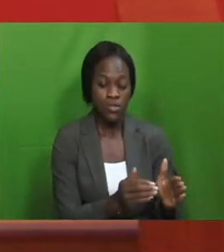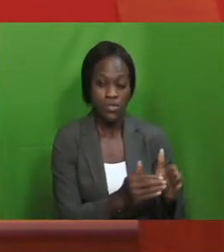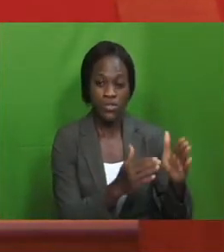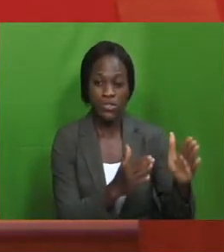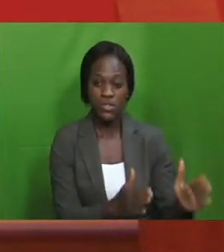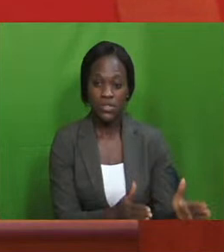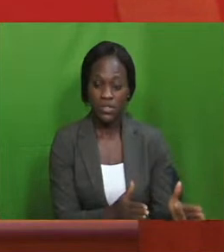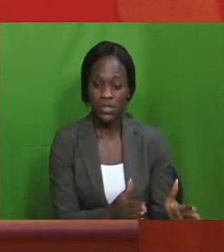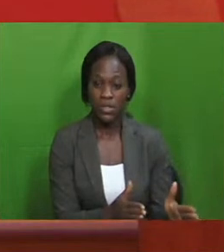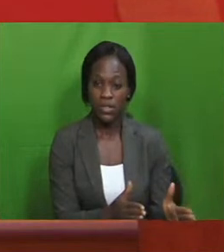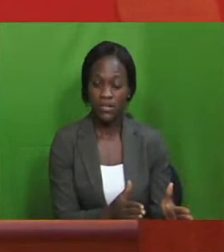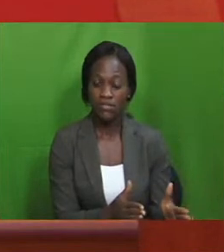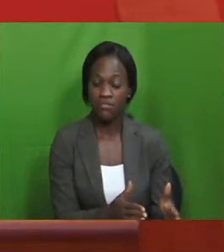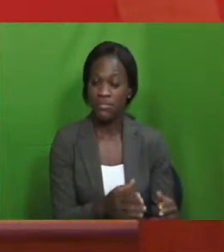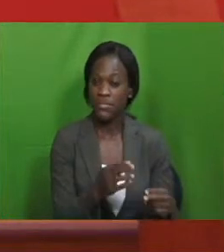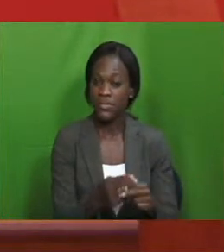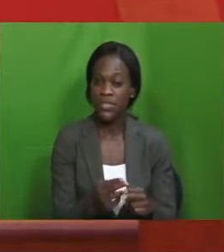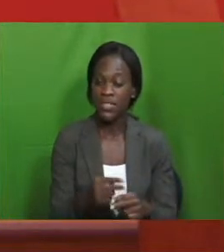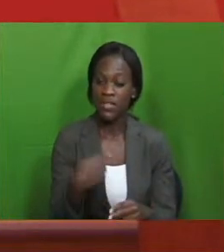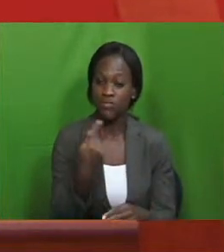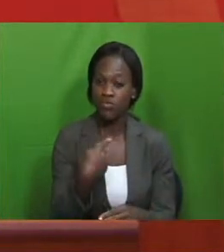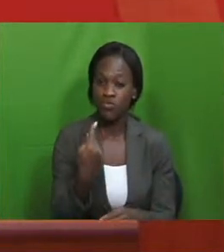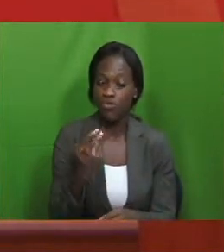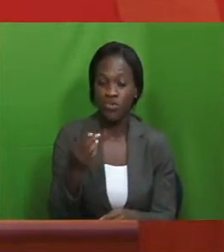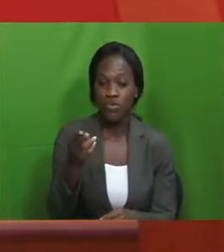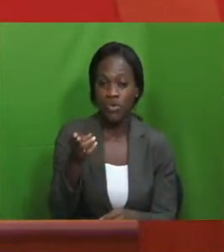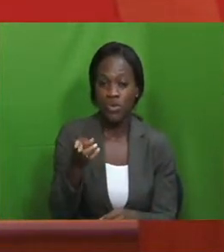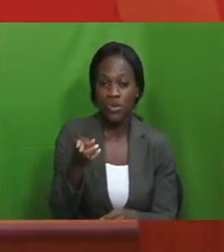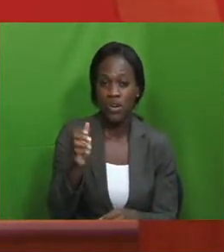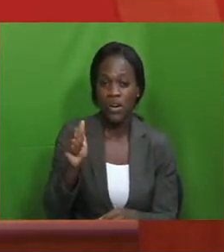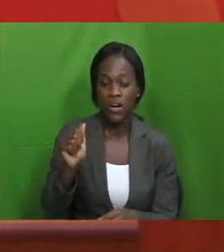Honorable Haruna Idrisu.